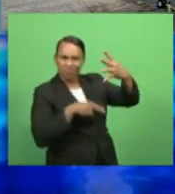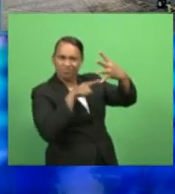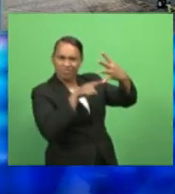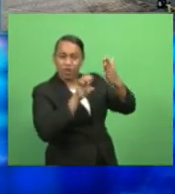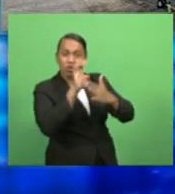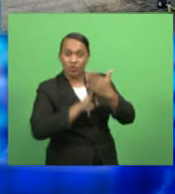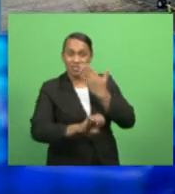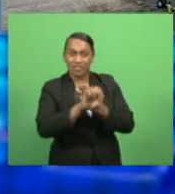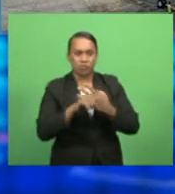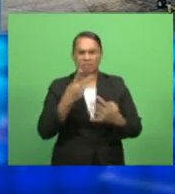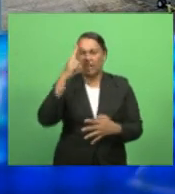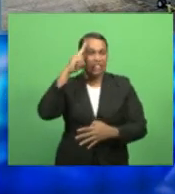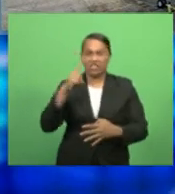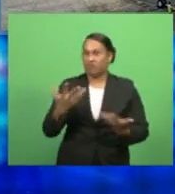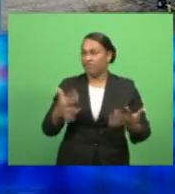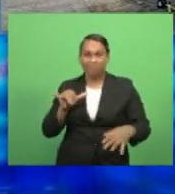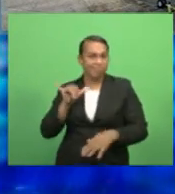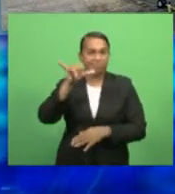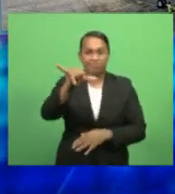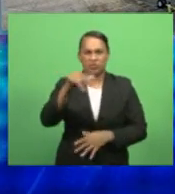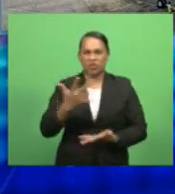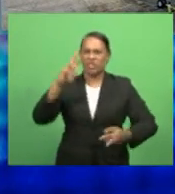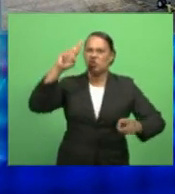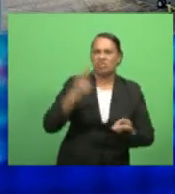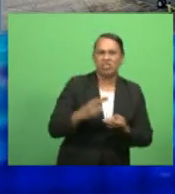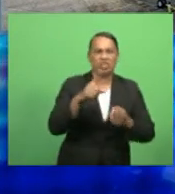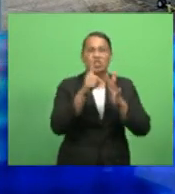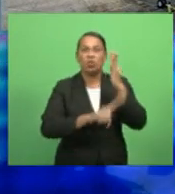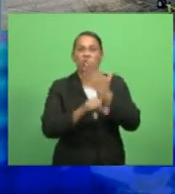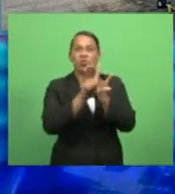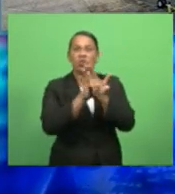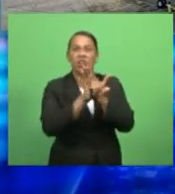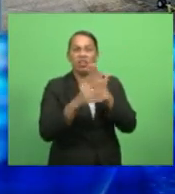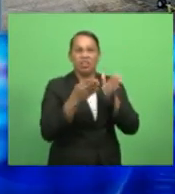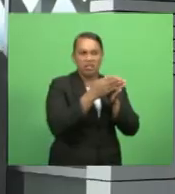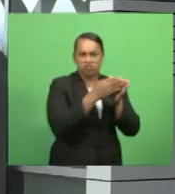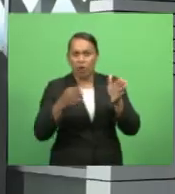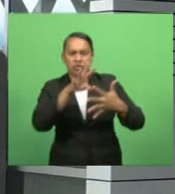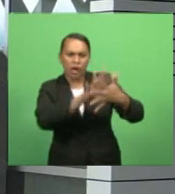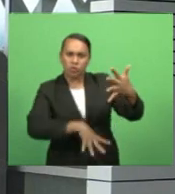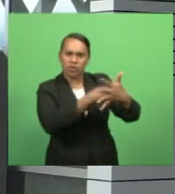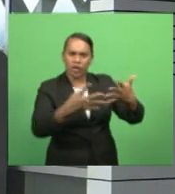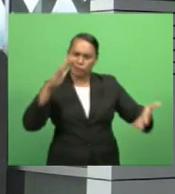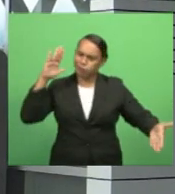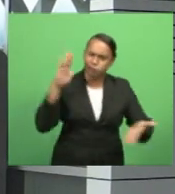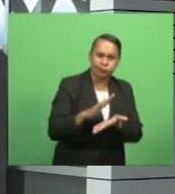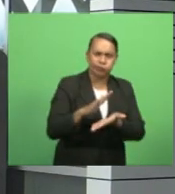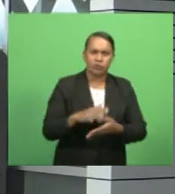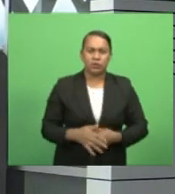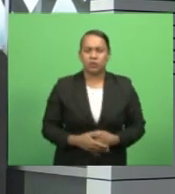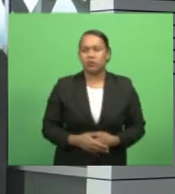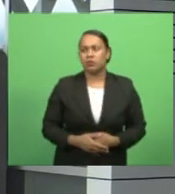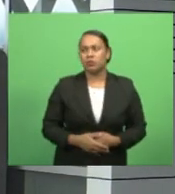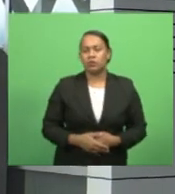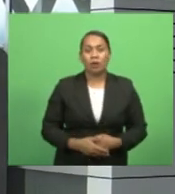also expects to reduce its July scheduled services as the COVID-19 crisis continues to decimate travel demand. In March, the